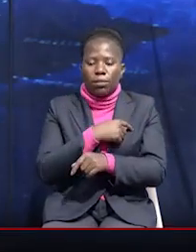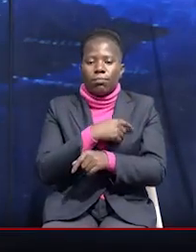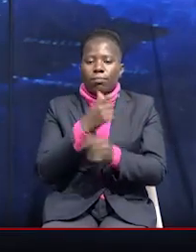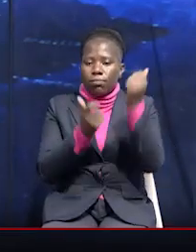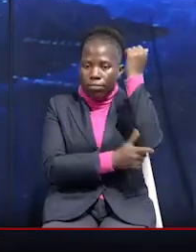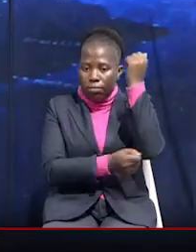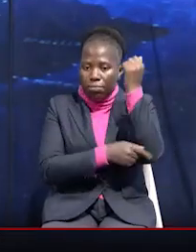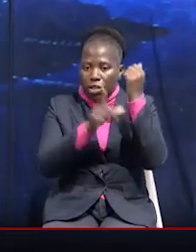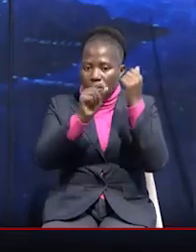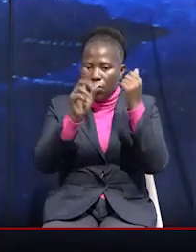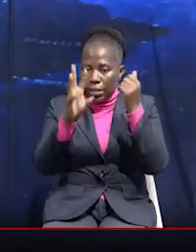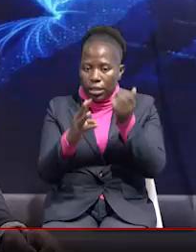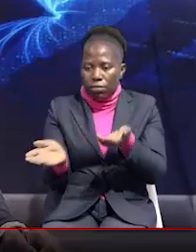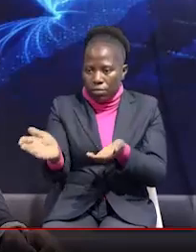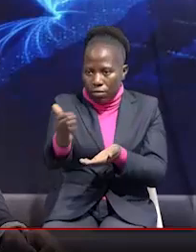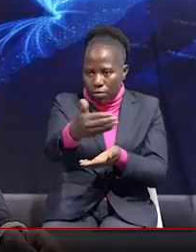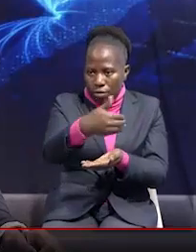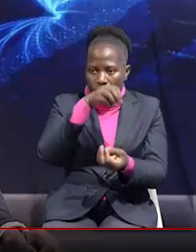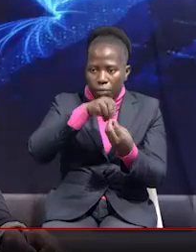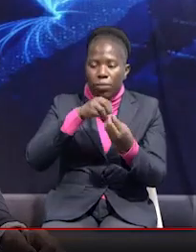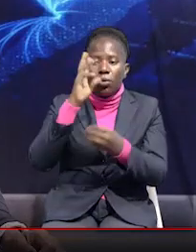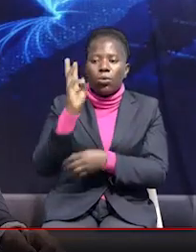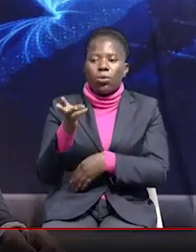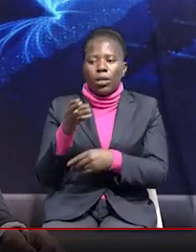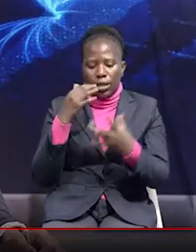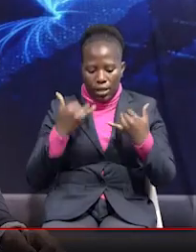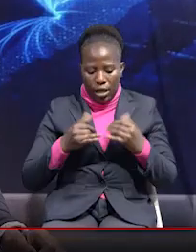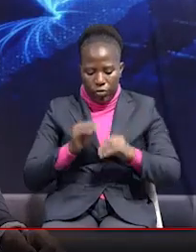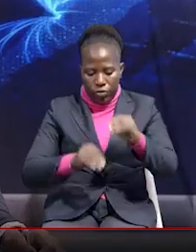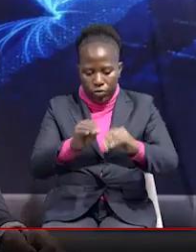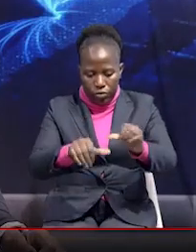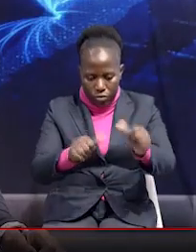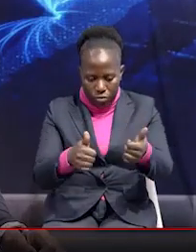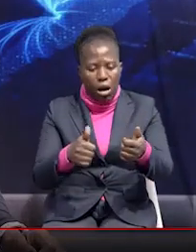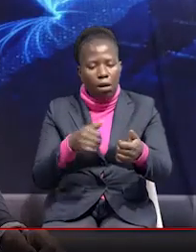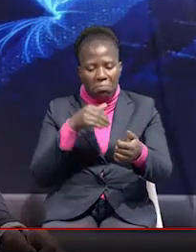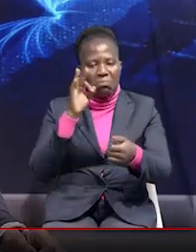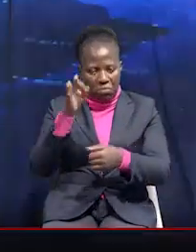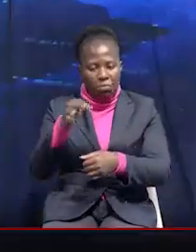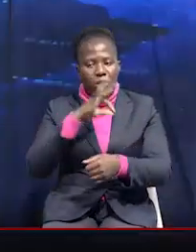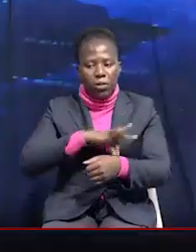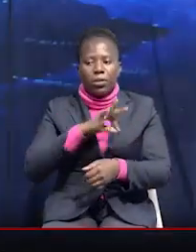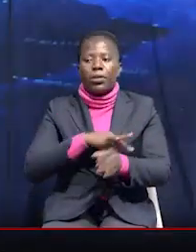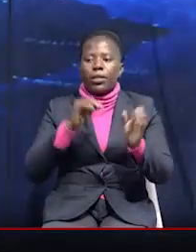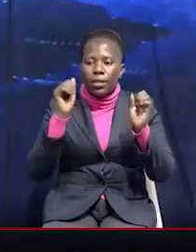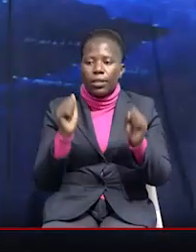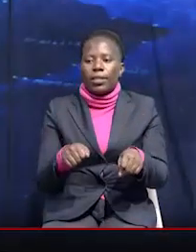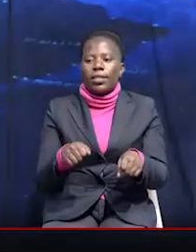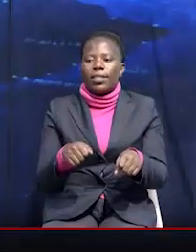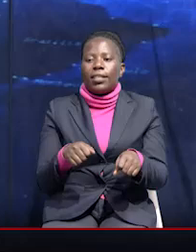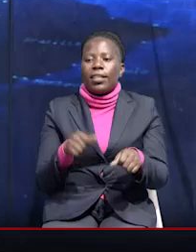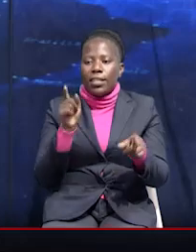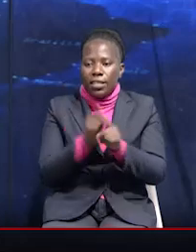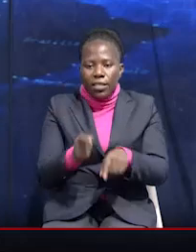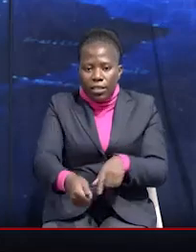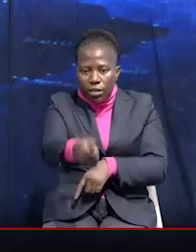coming 2026. So if we can do the planting now, it can also be a good thing. So I would hedge, even you in your own